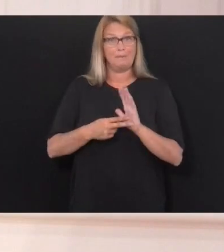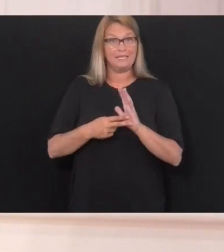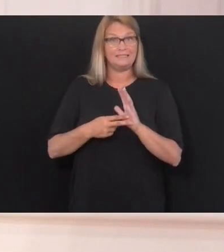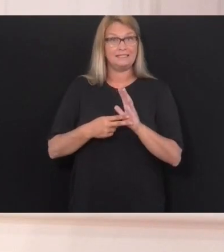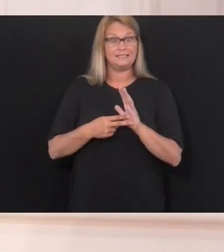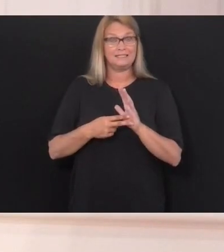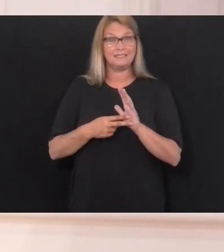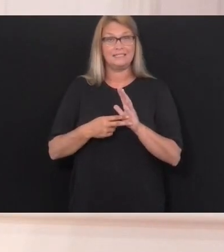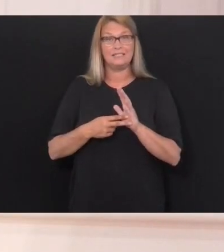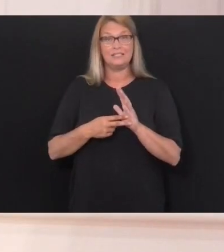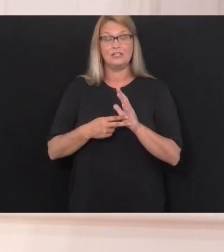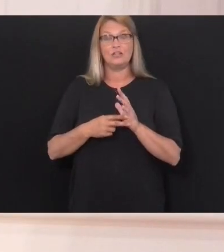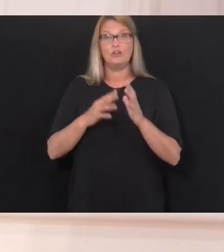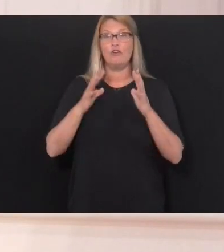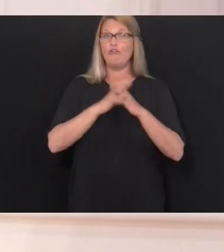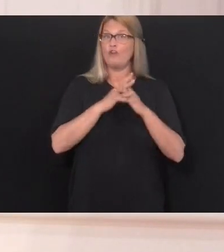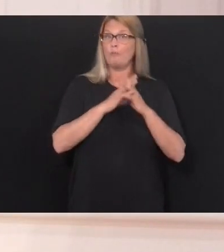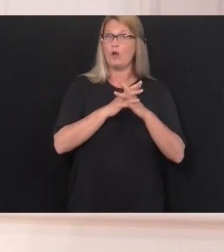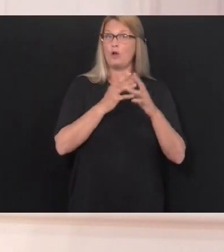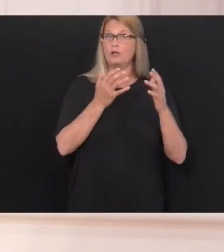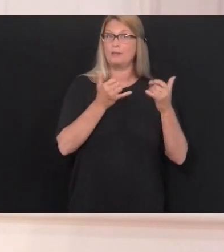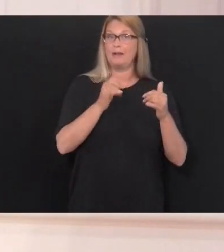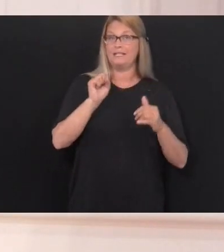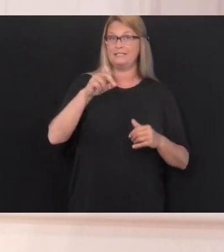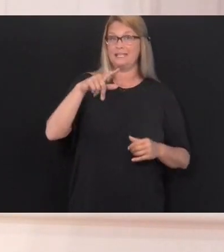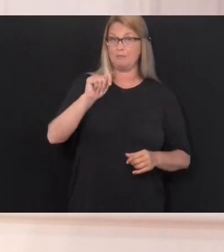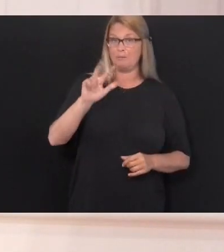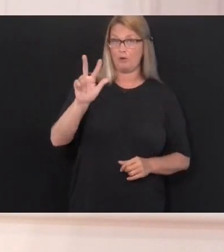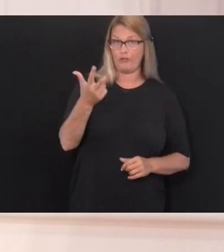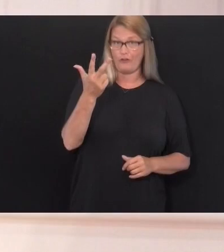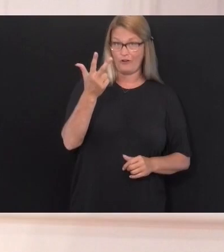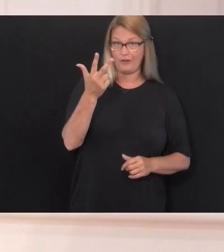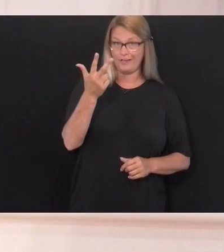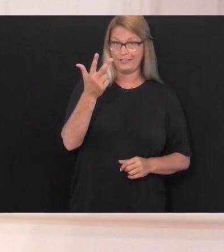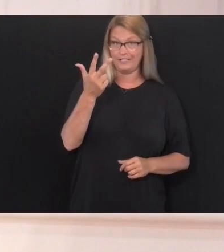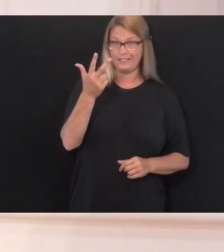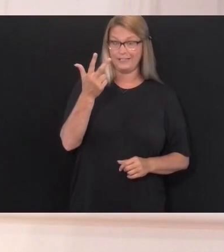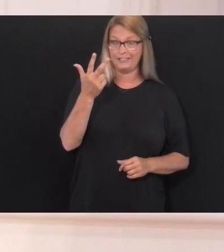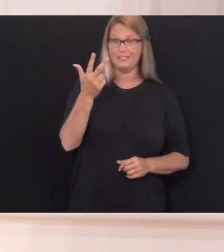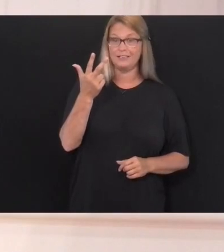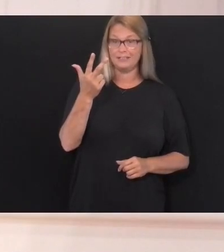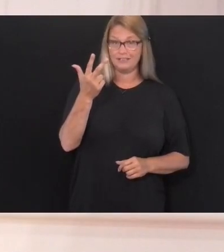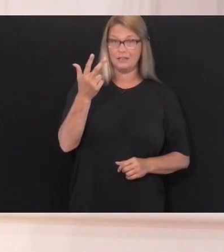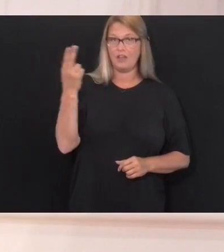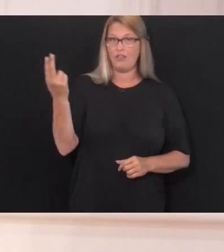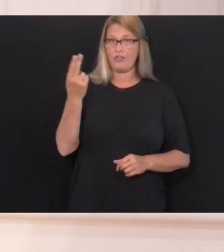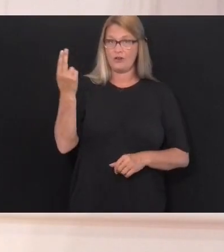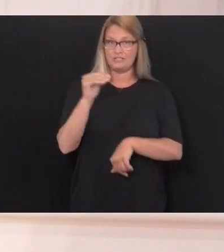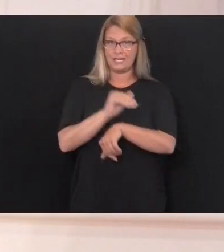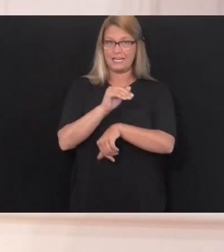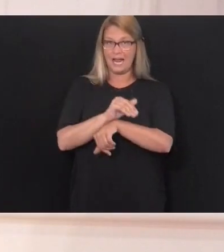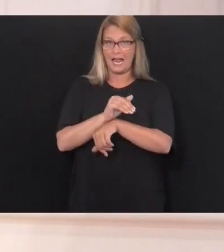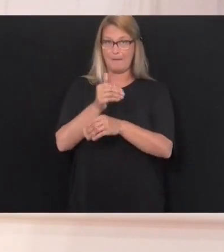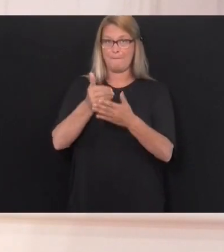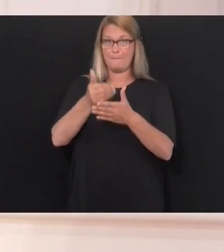the Capitol, there's probably, there may be 60 or 70 kids out